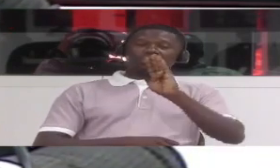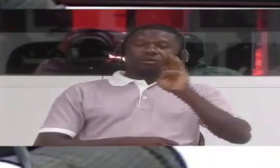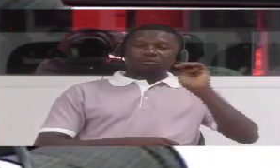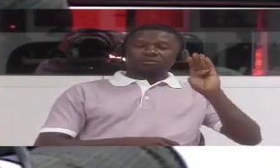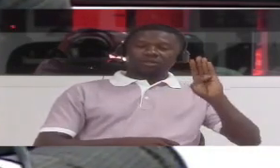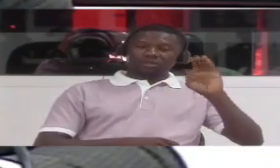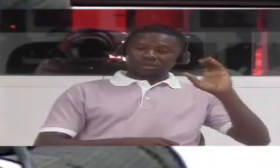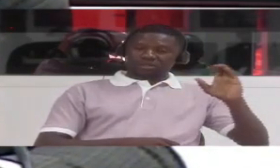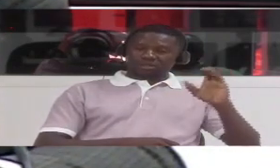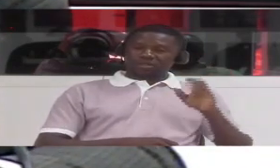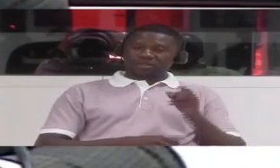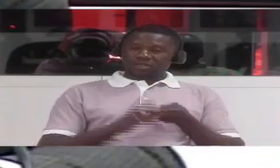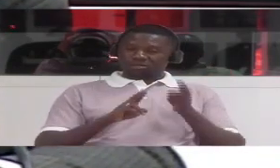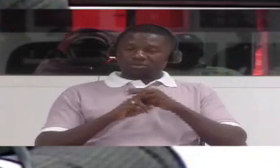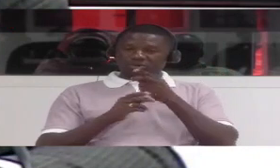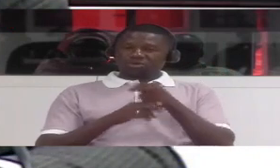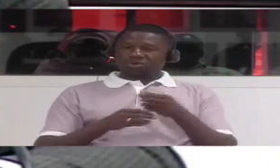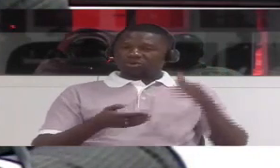On the 30th,